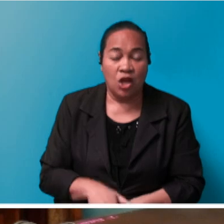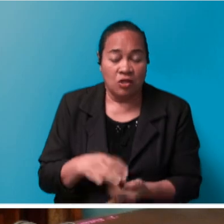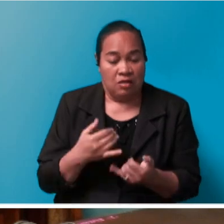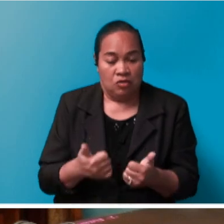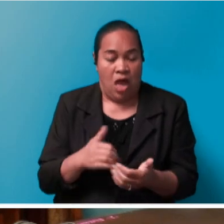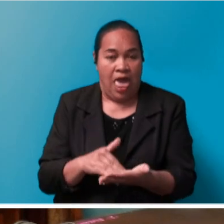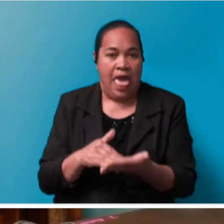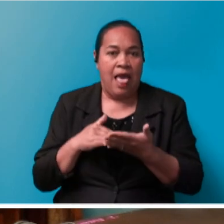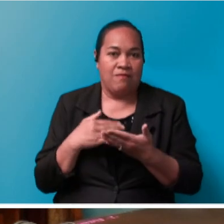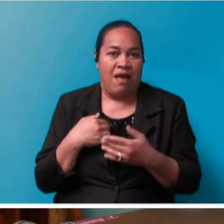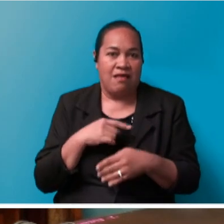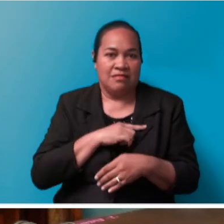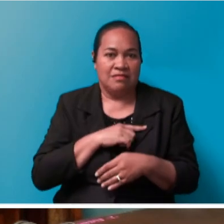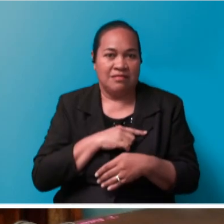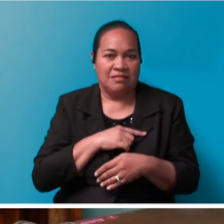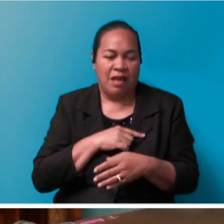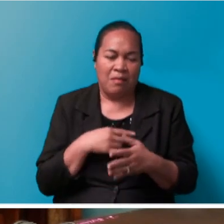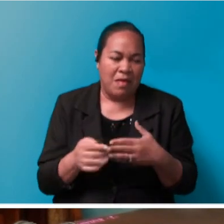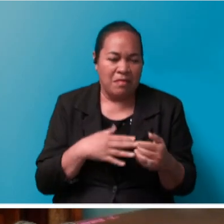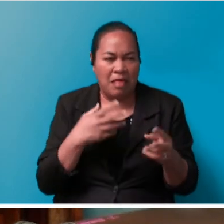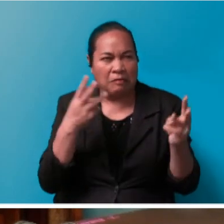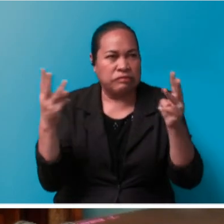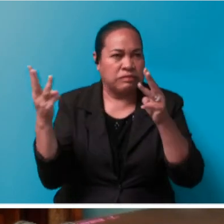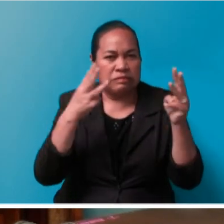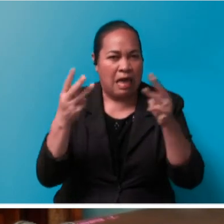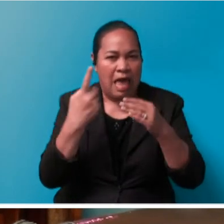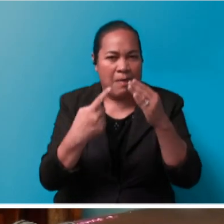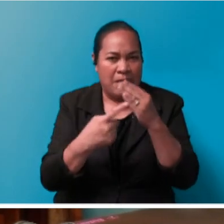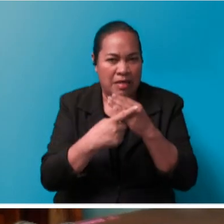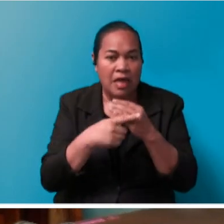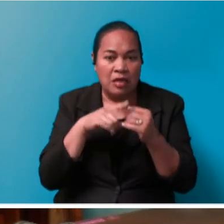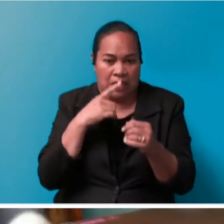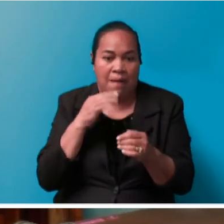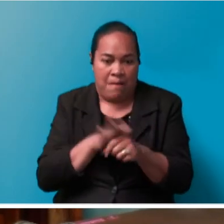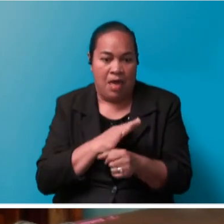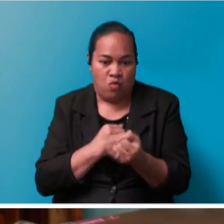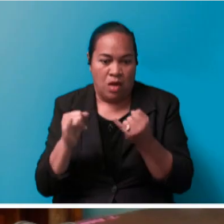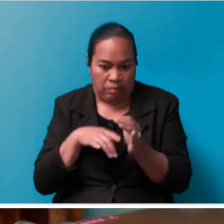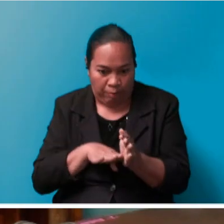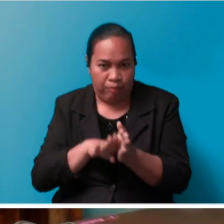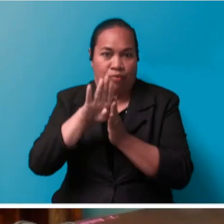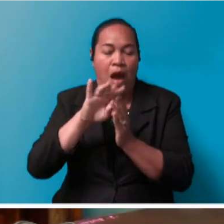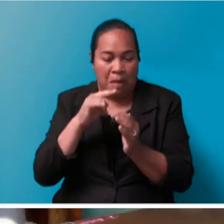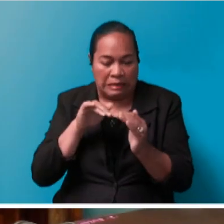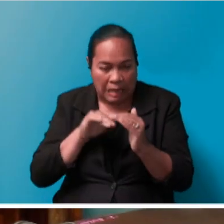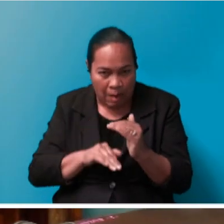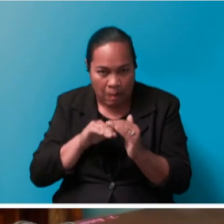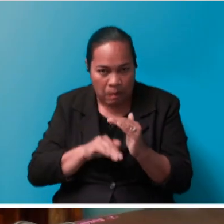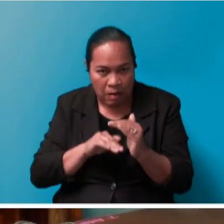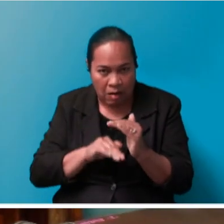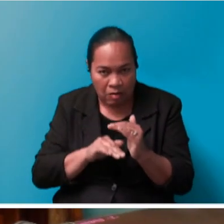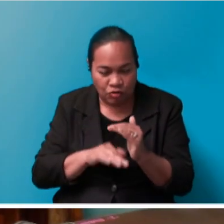us, despite the geopolitical tensions which could have potentially led to the increase in